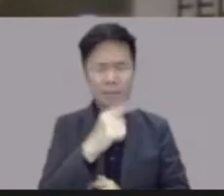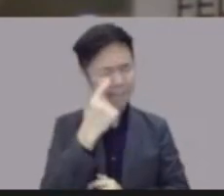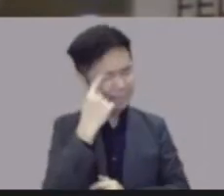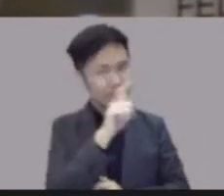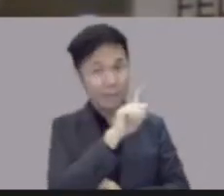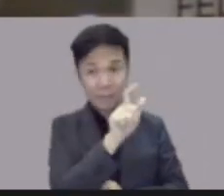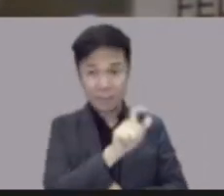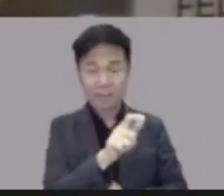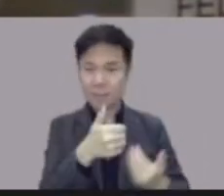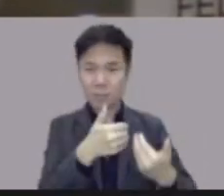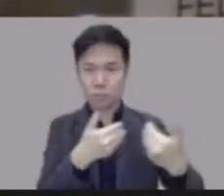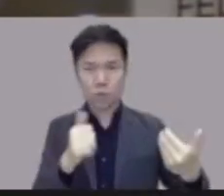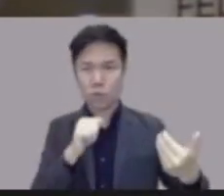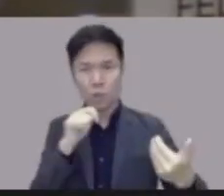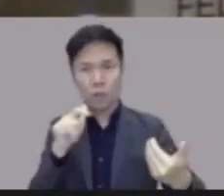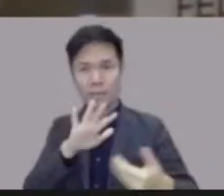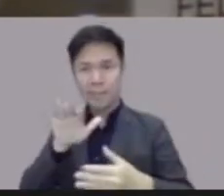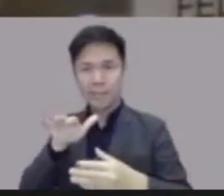foreign